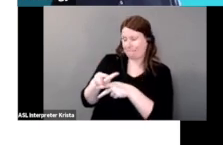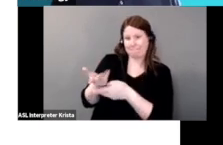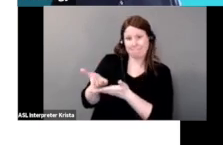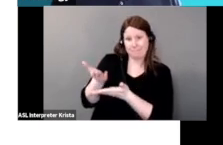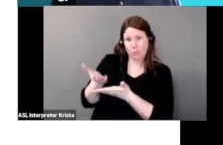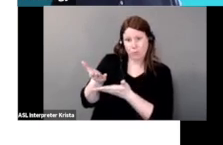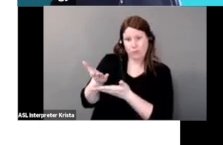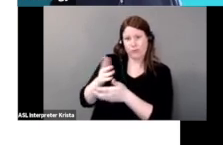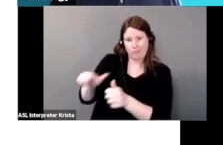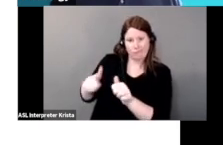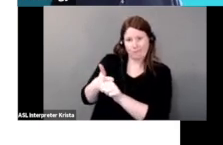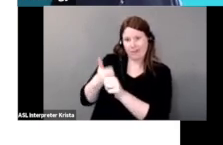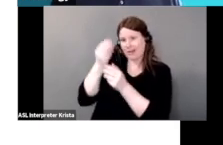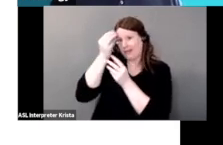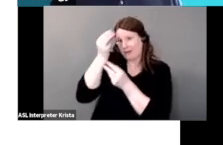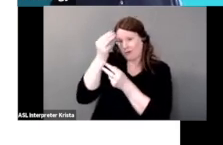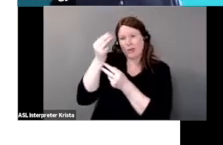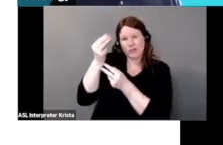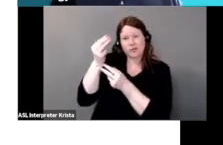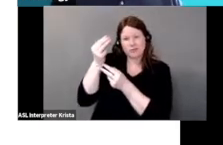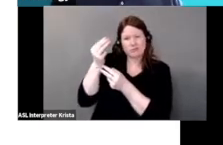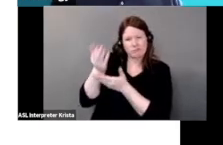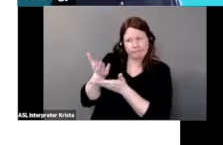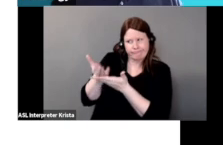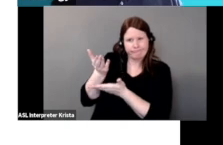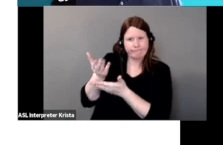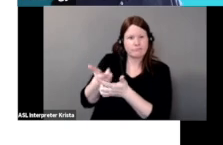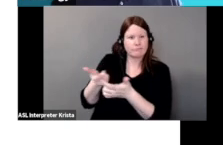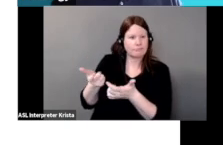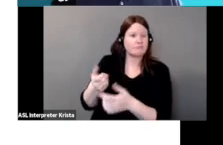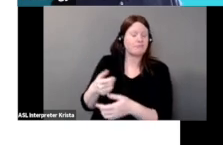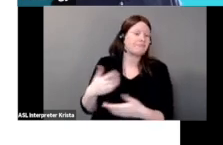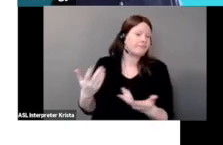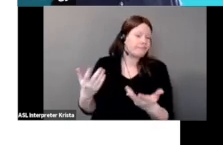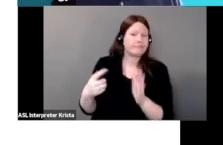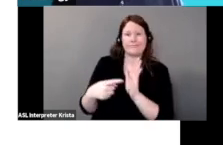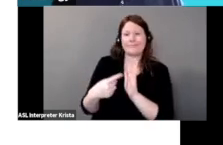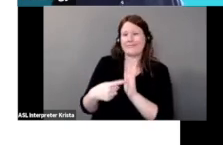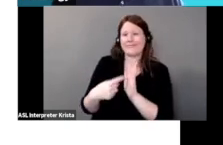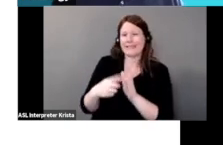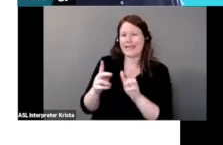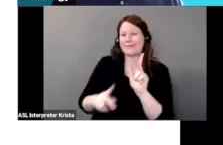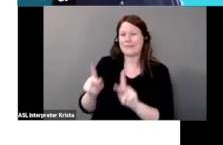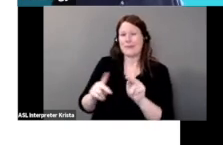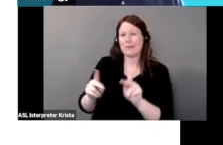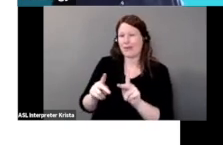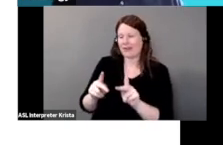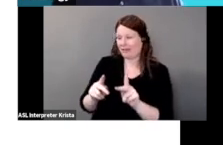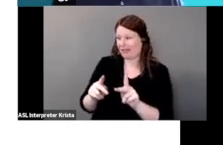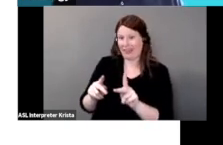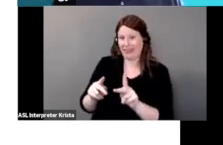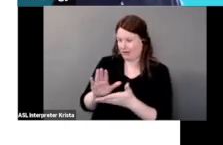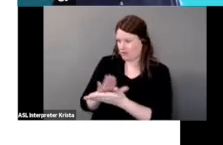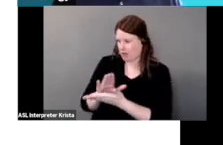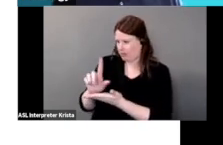your creation. Some people talk about mailing something to yourself to prove